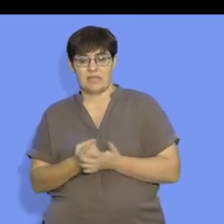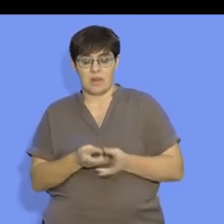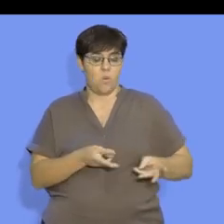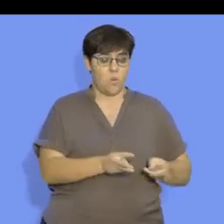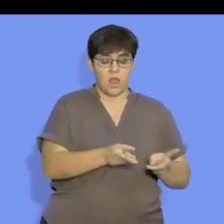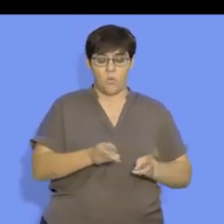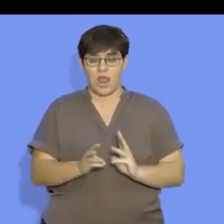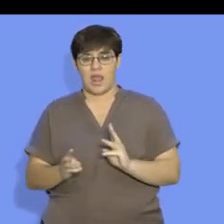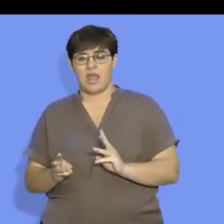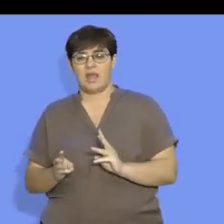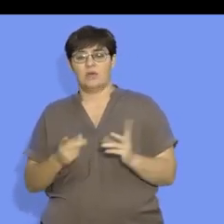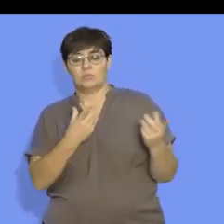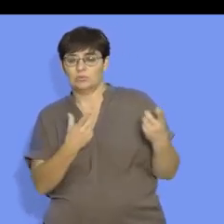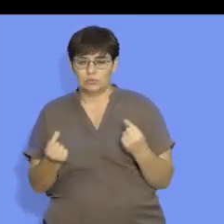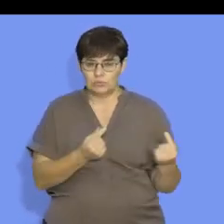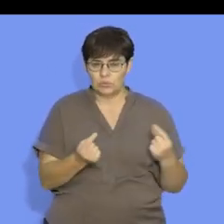to actually